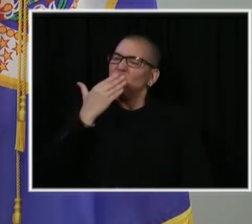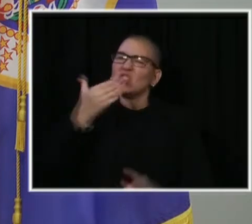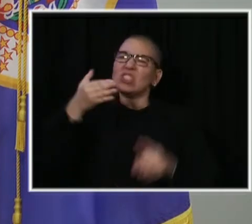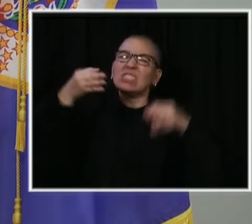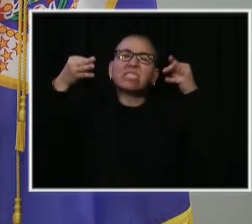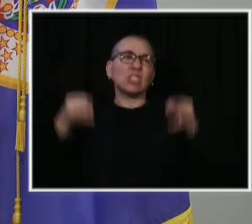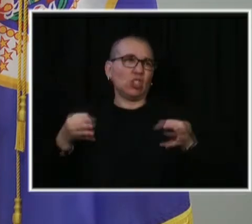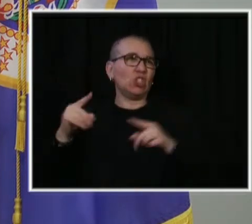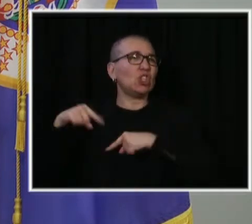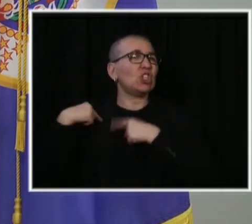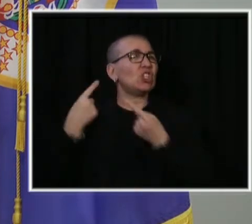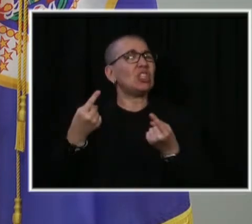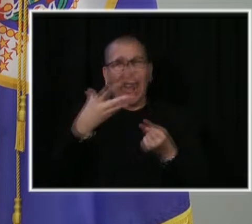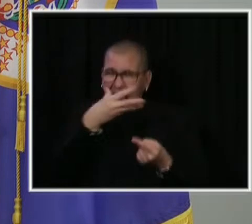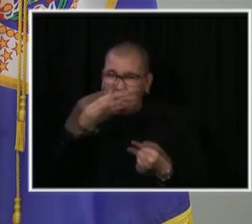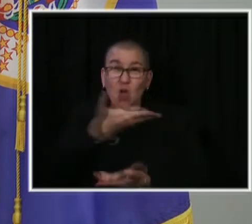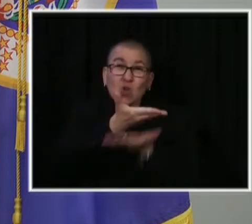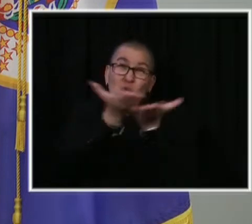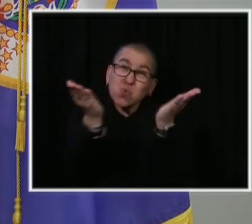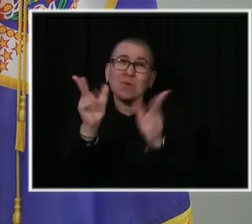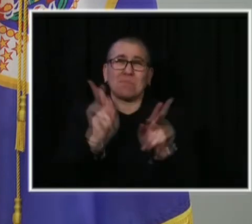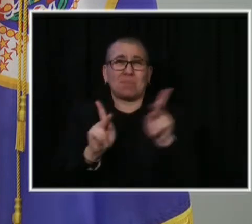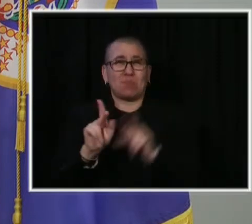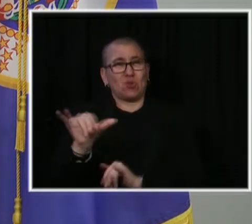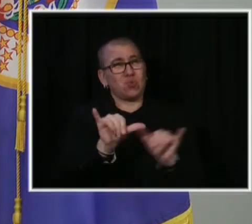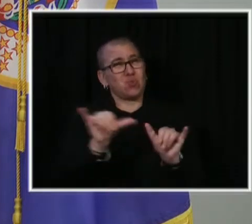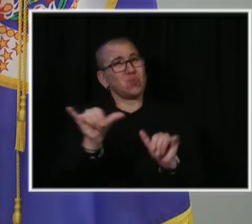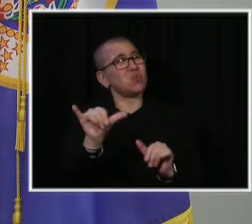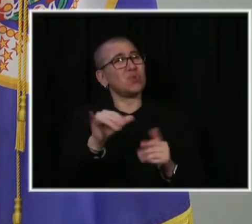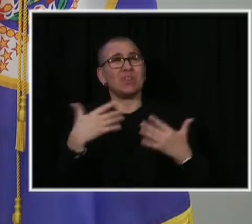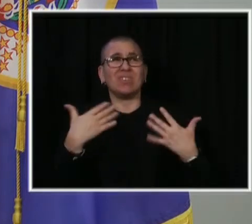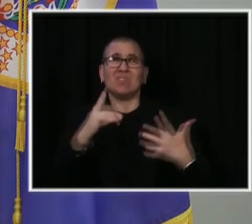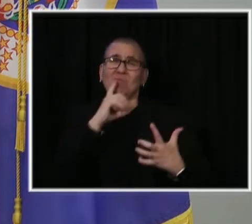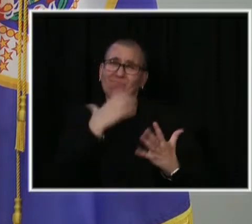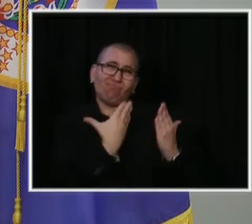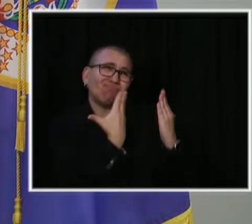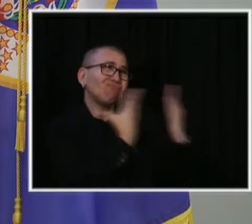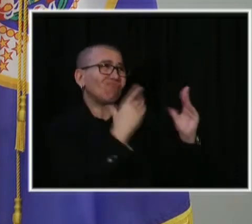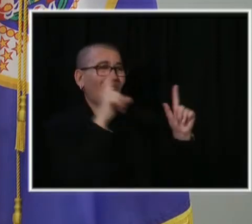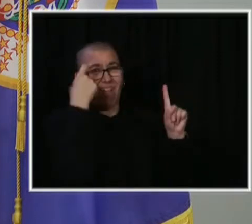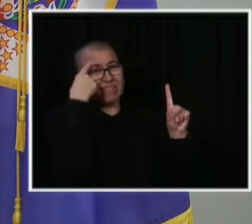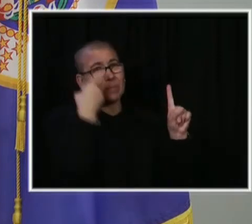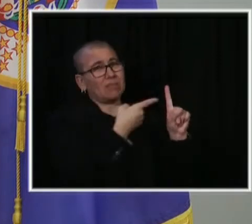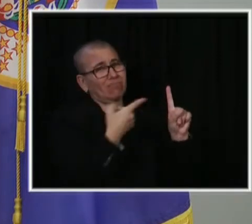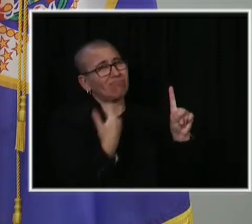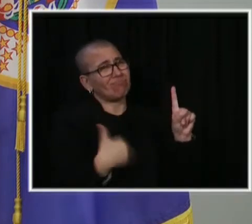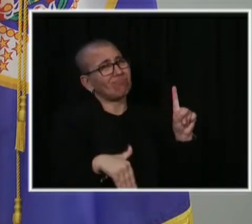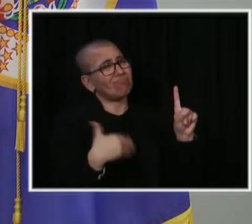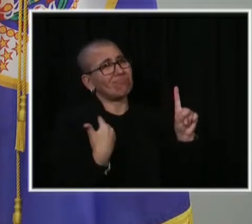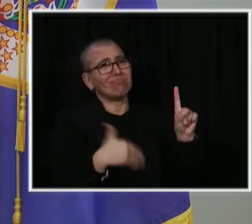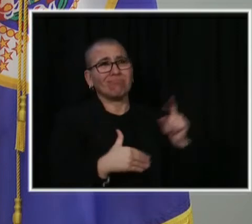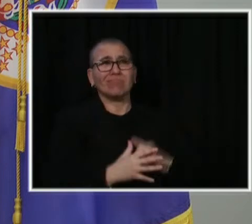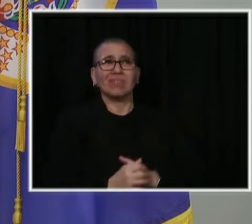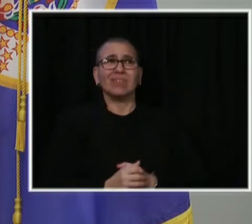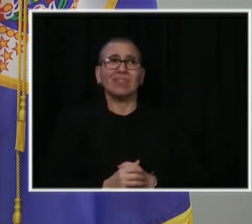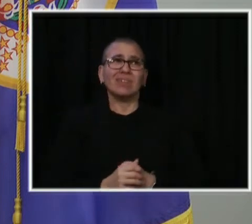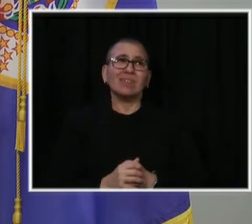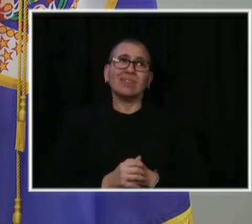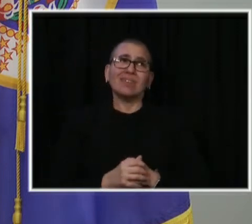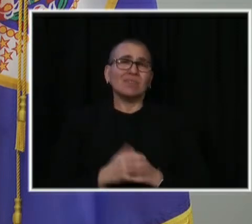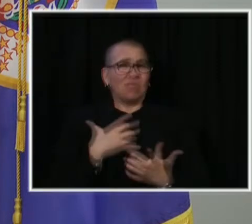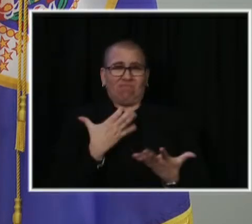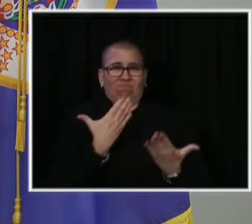Minnesotans protected. And it's a day to say thank you, as the governor has been doing. And I want to thank the governor as